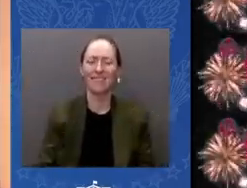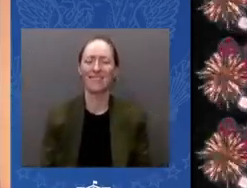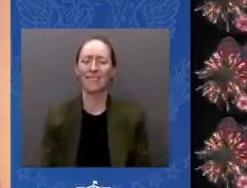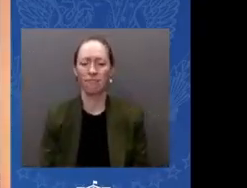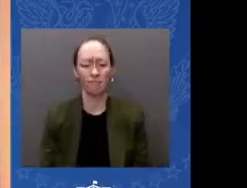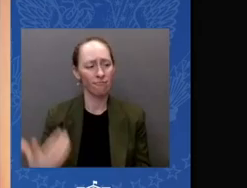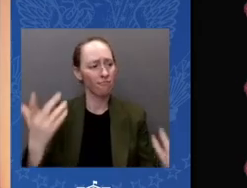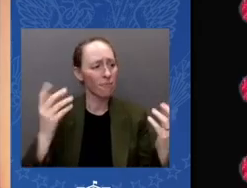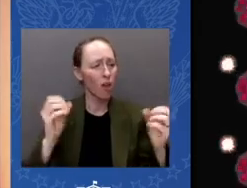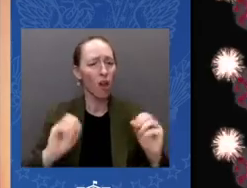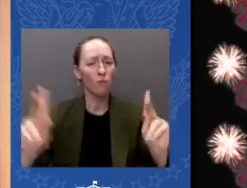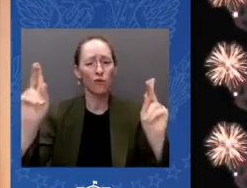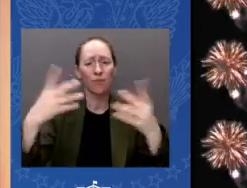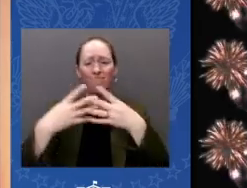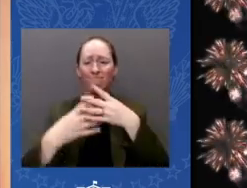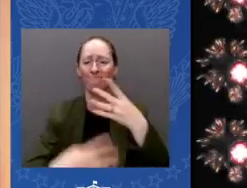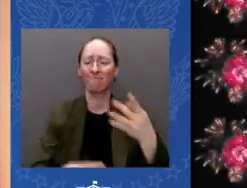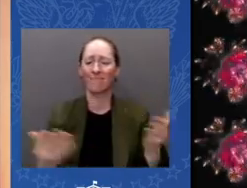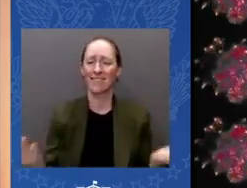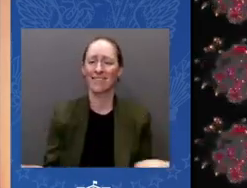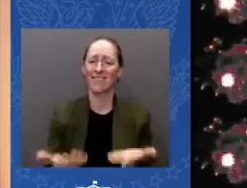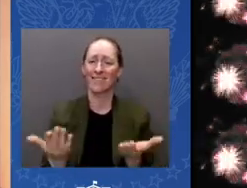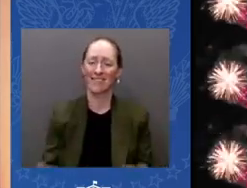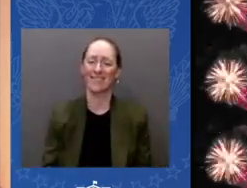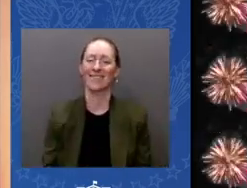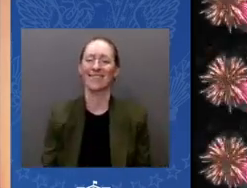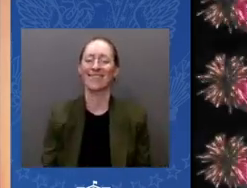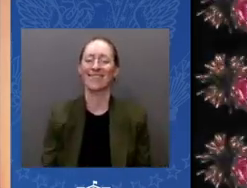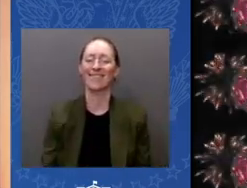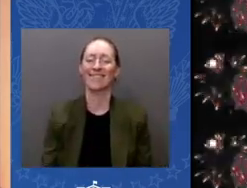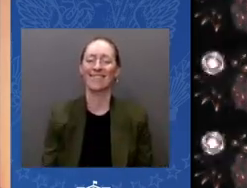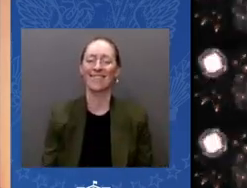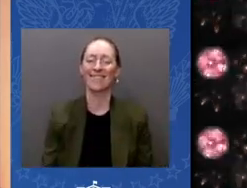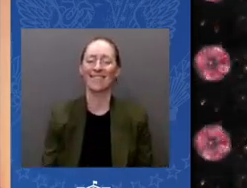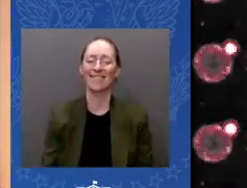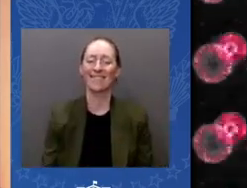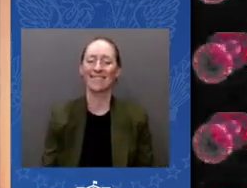General is here. To make old traditions anew.